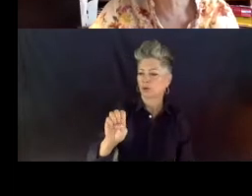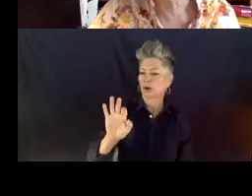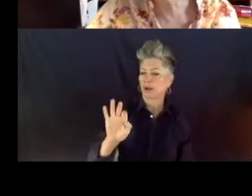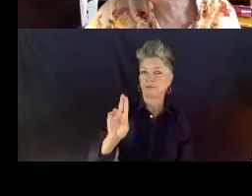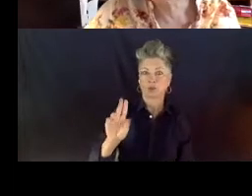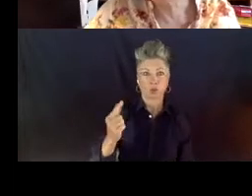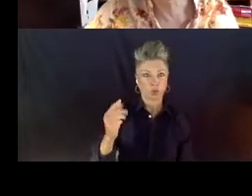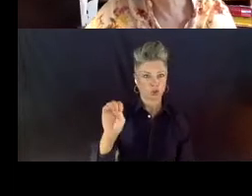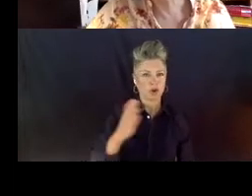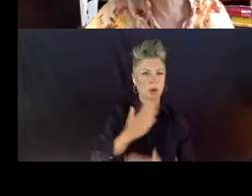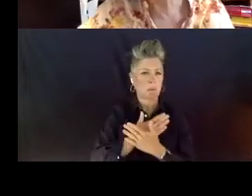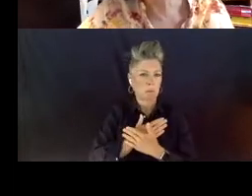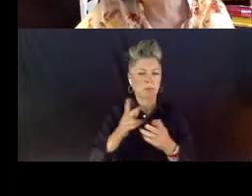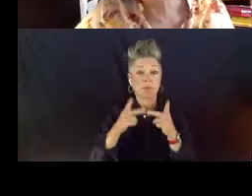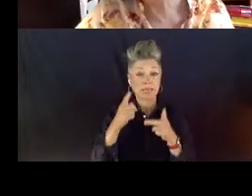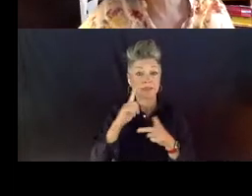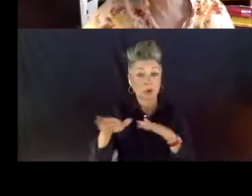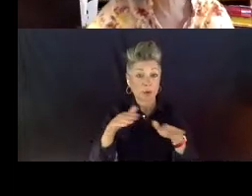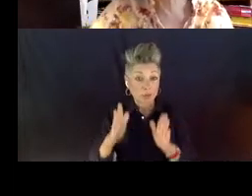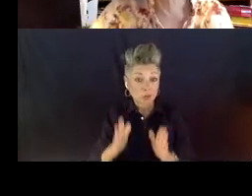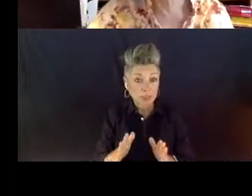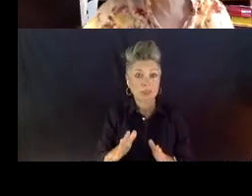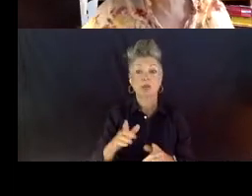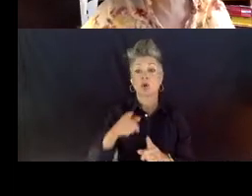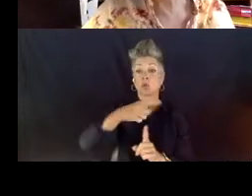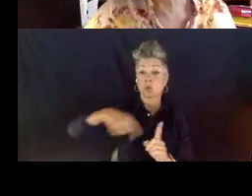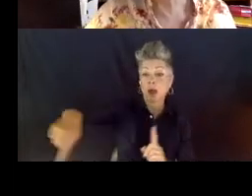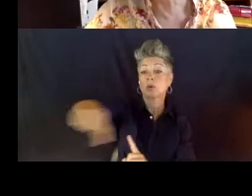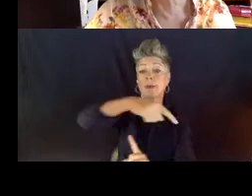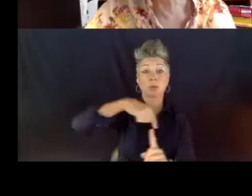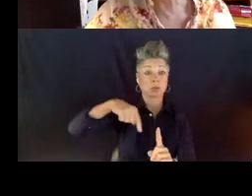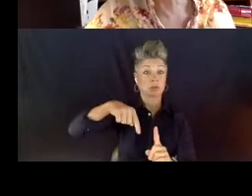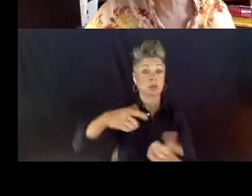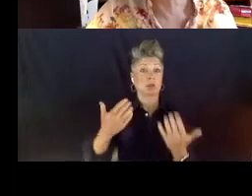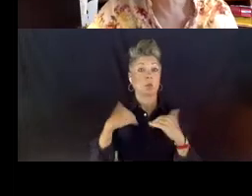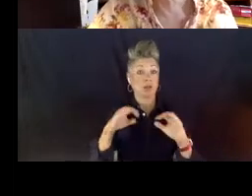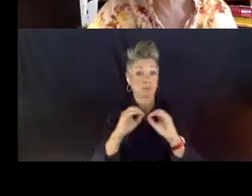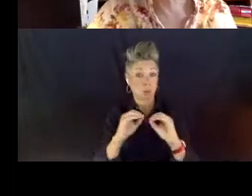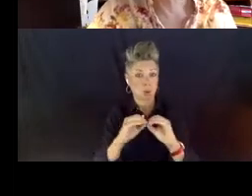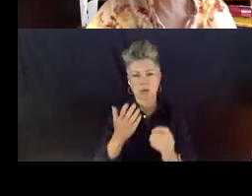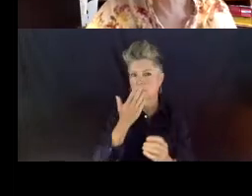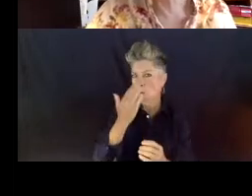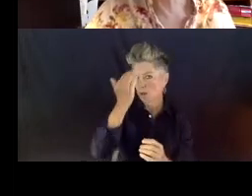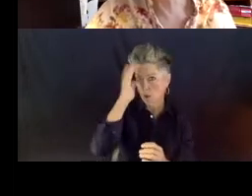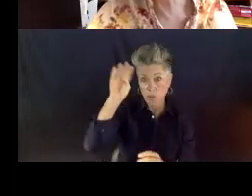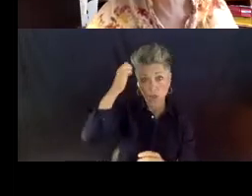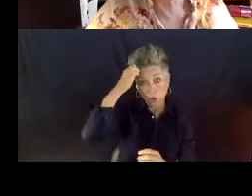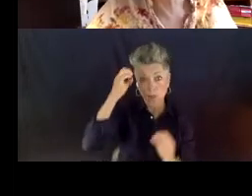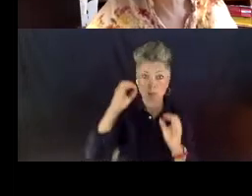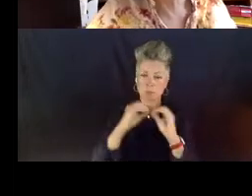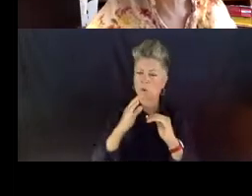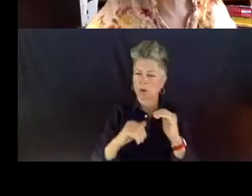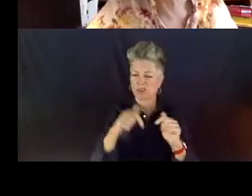pedestrians. Roundabouts, they're more known and common in Europe than they are in the US,